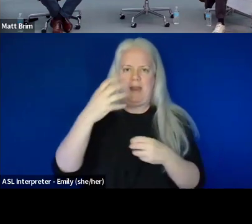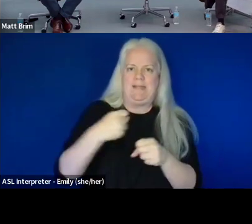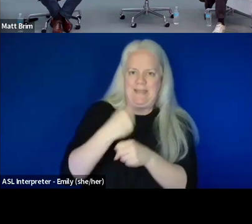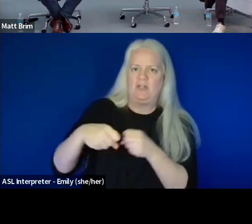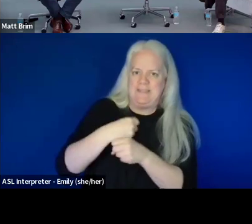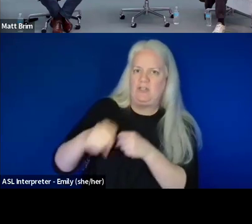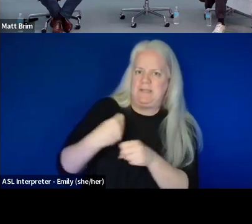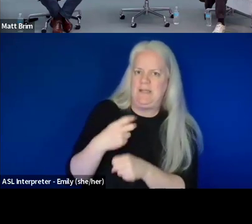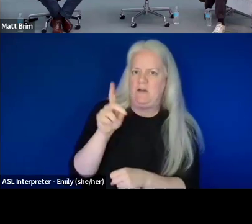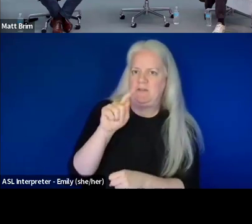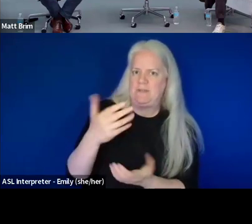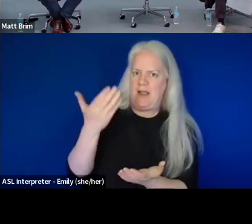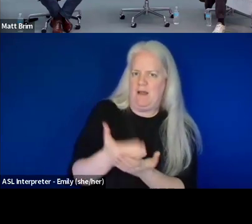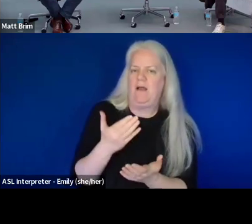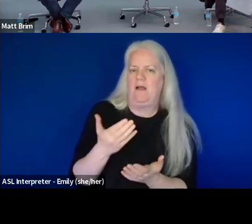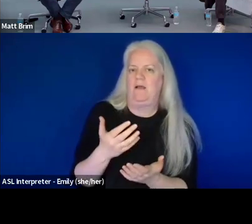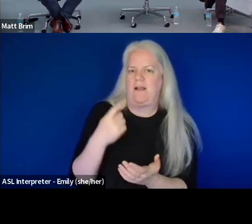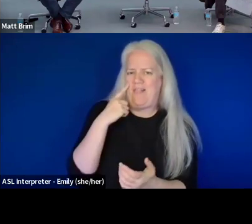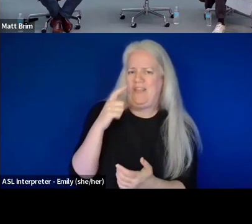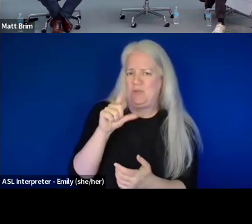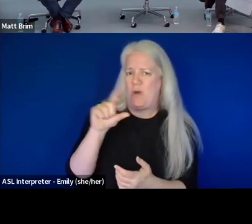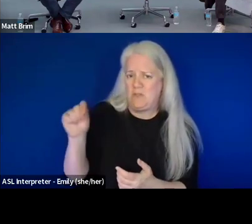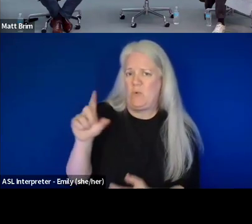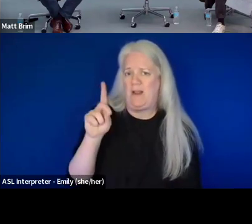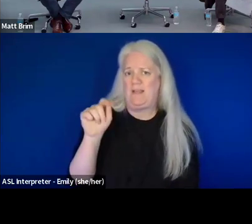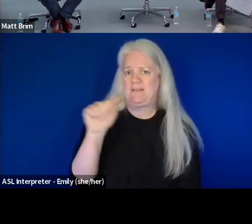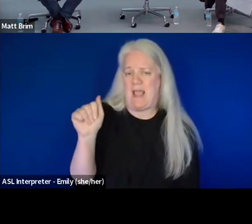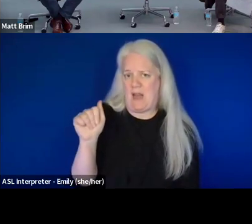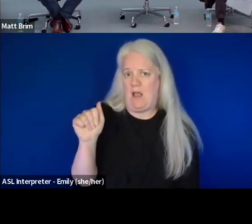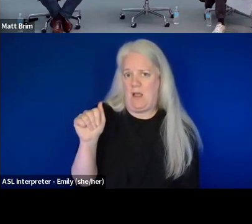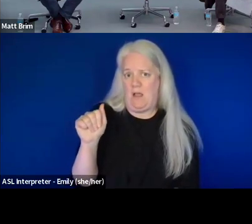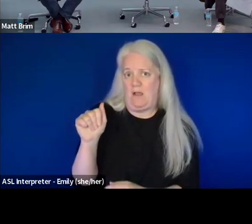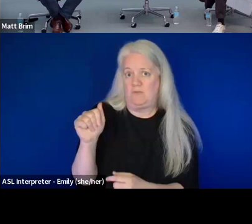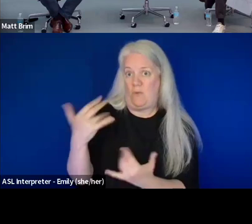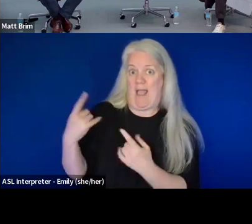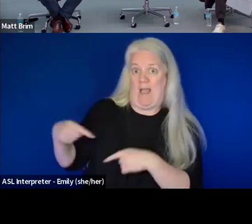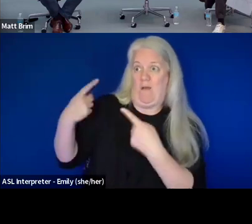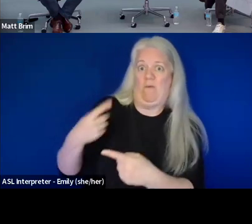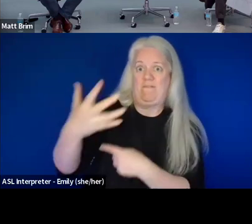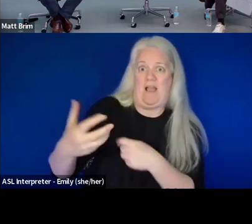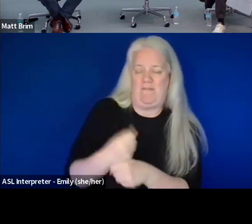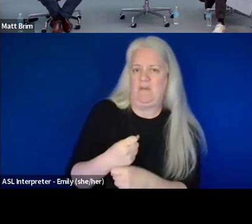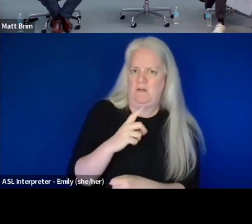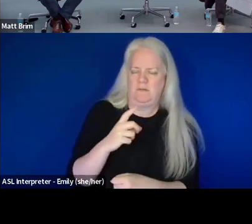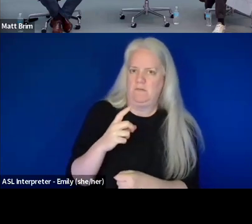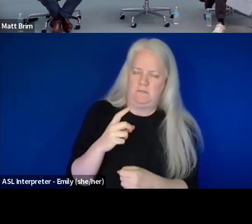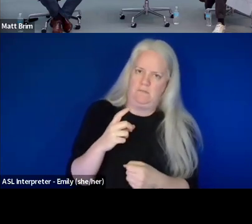quick because I couldn't remember, and it's like 2020 data that I could find. So I don't even know how much it's changed since the pandemic, but I wanted to bring that up, that